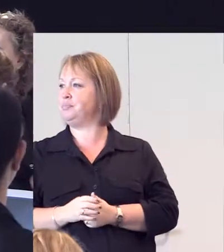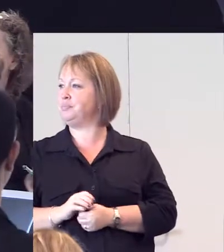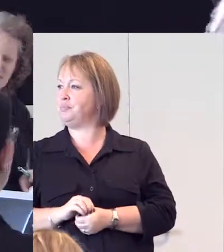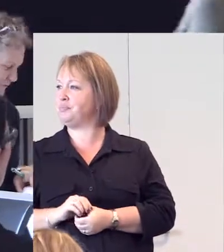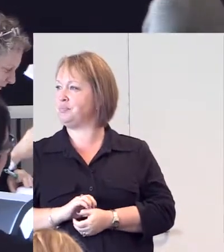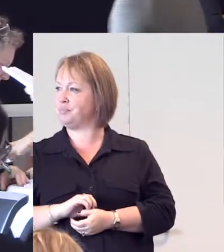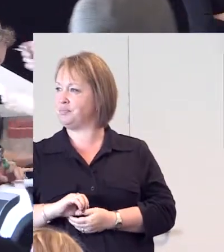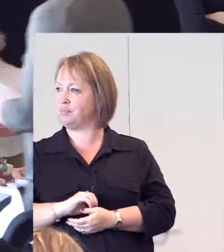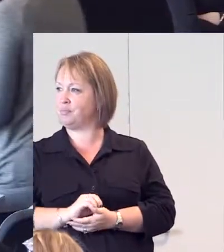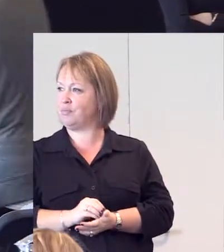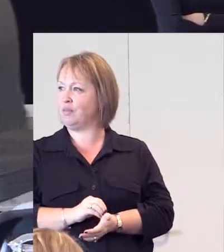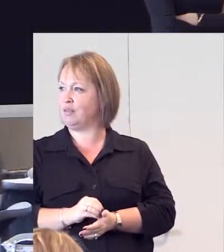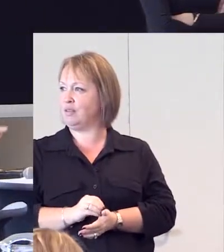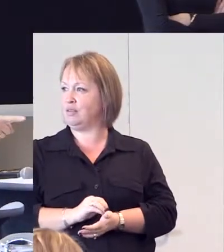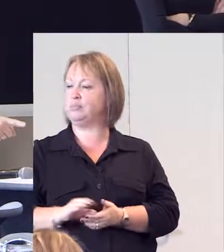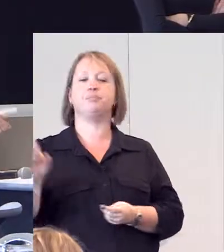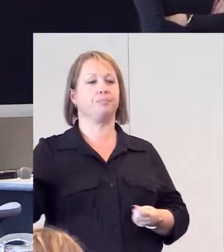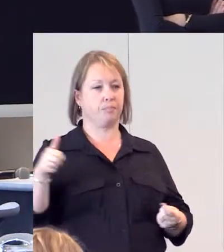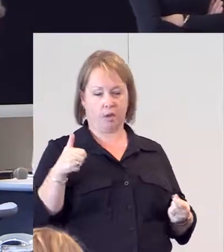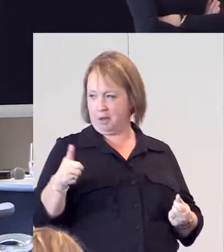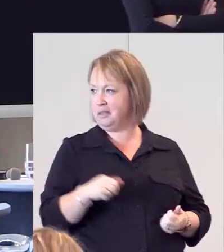else? Oh yeah.